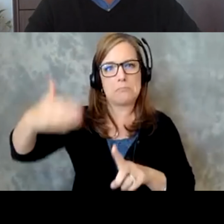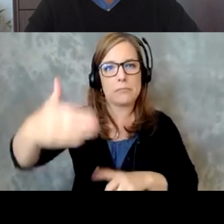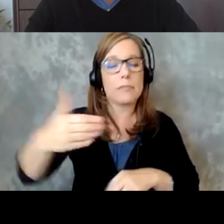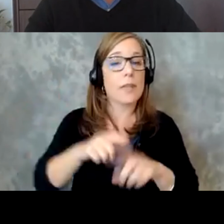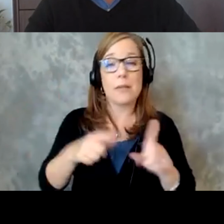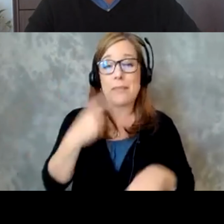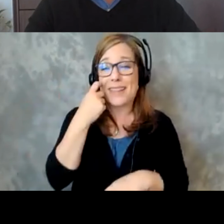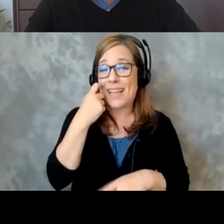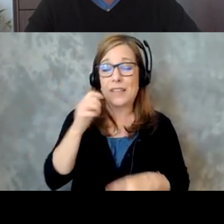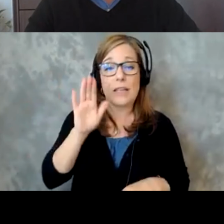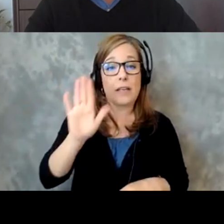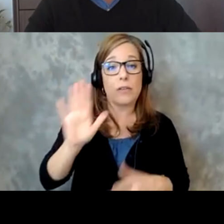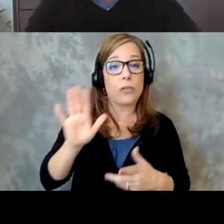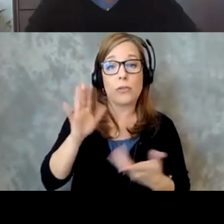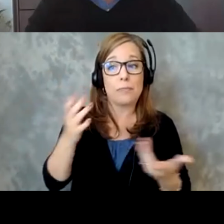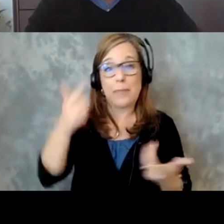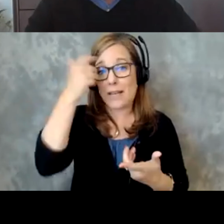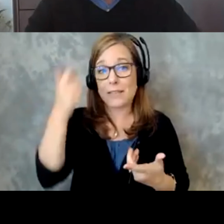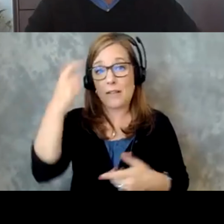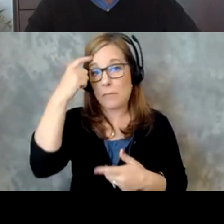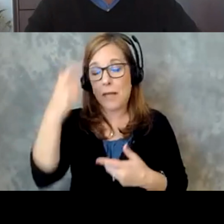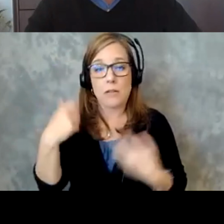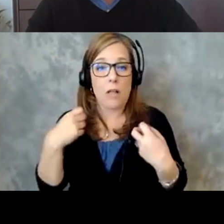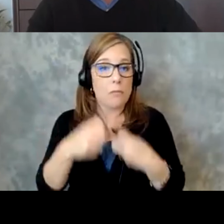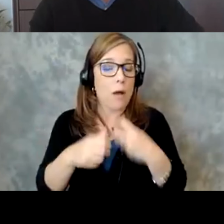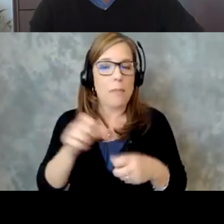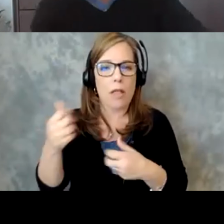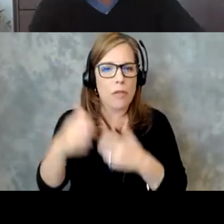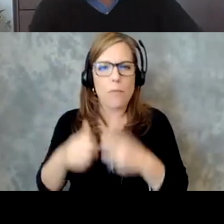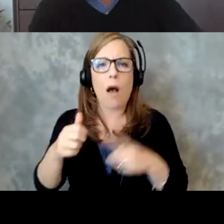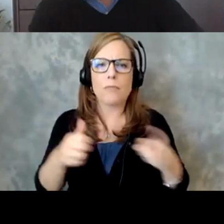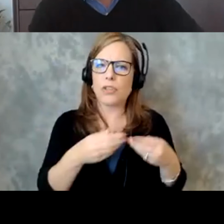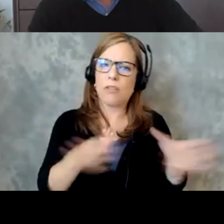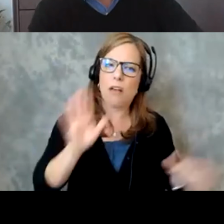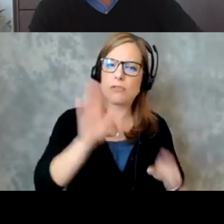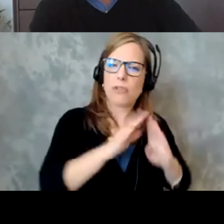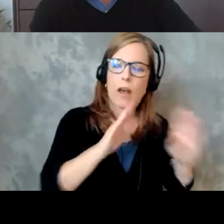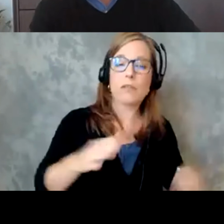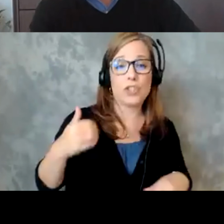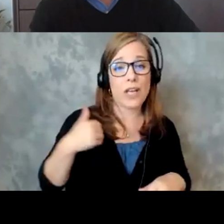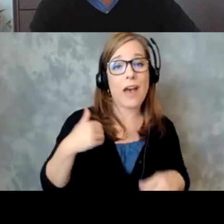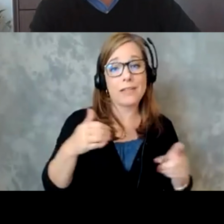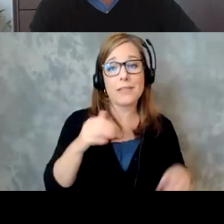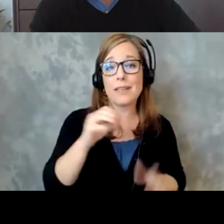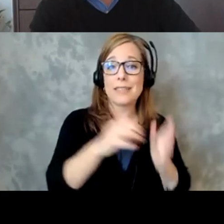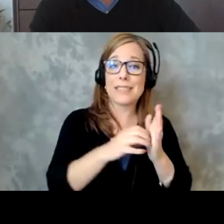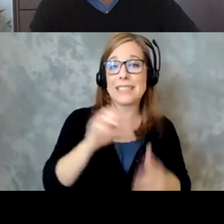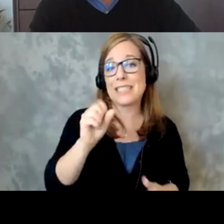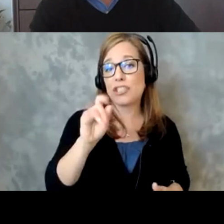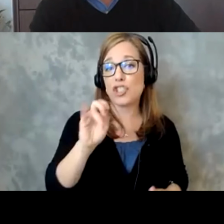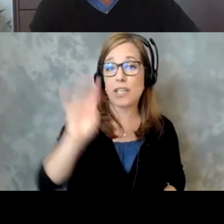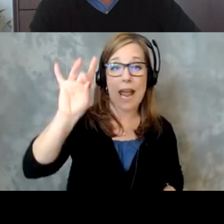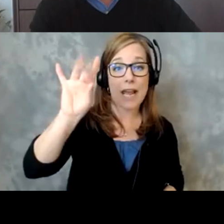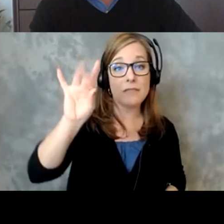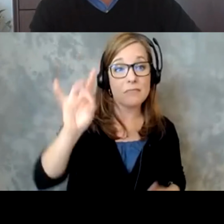health problems, she's lost her housing. And she has a Section 8 subsidized housing voucher, which is so incredibly valuable in